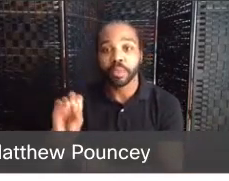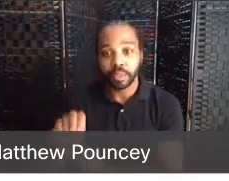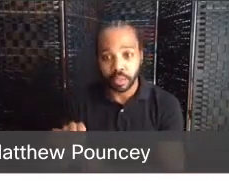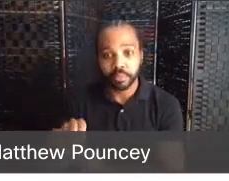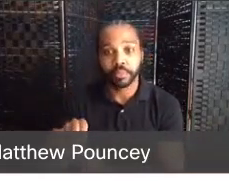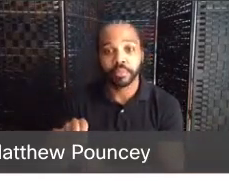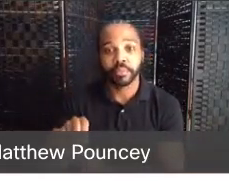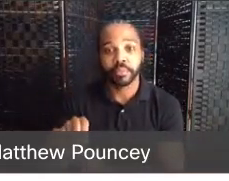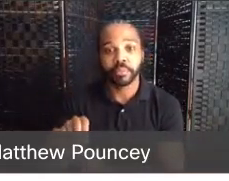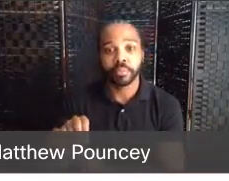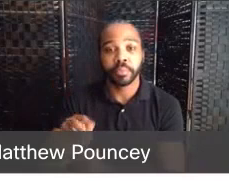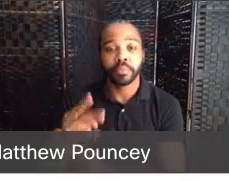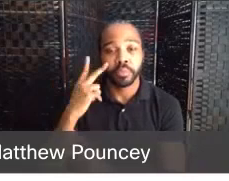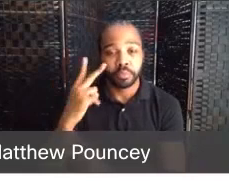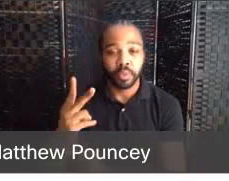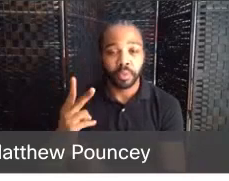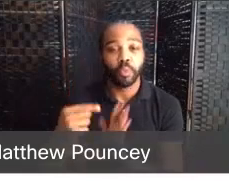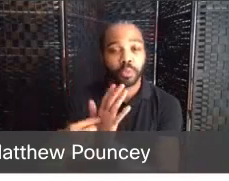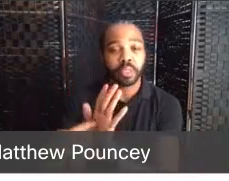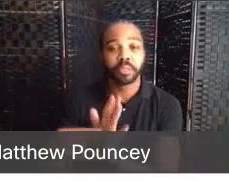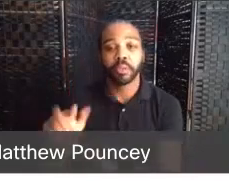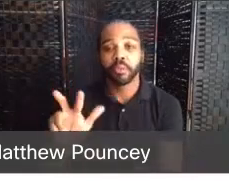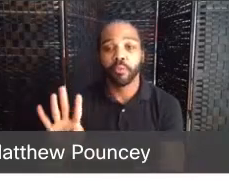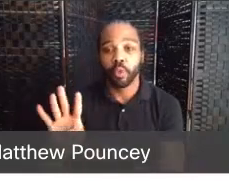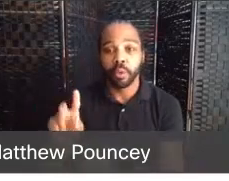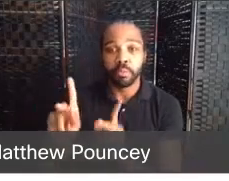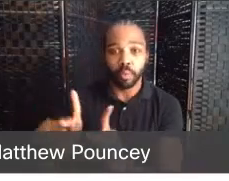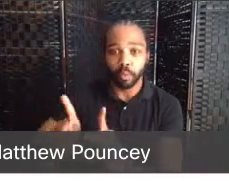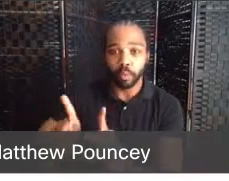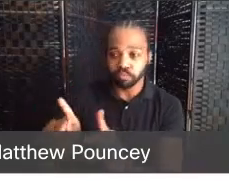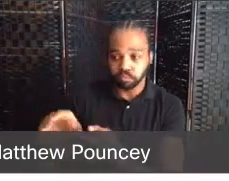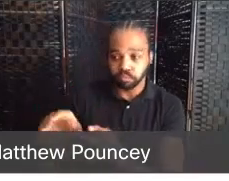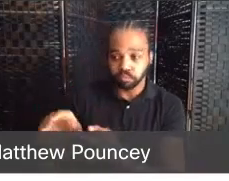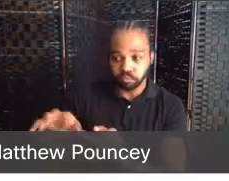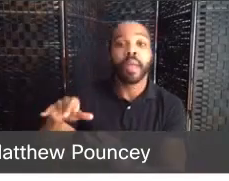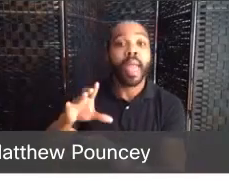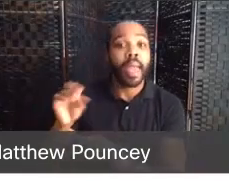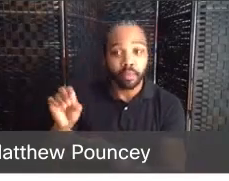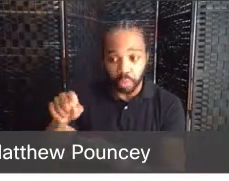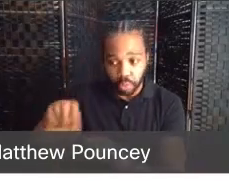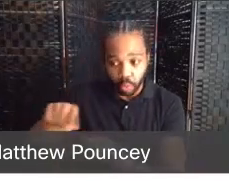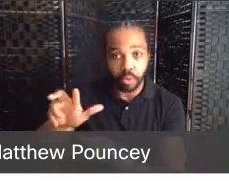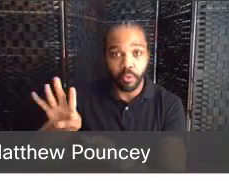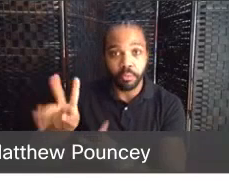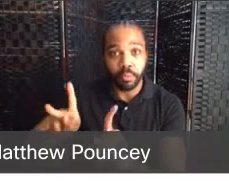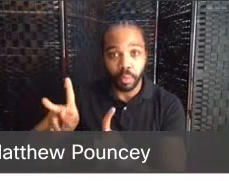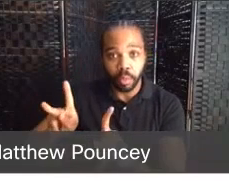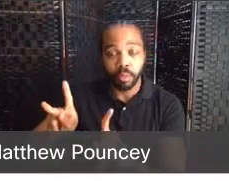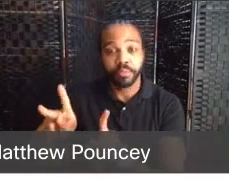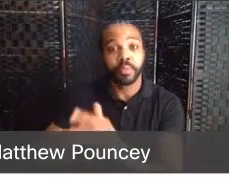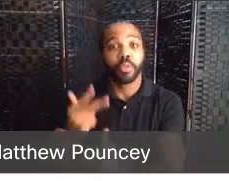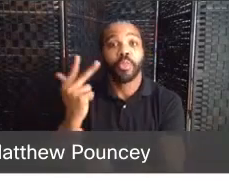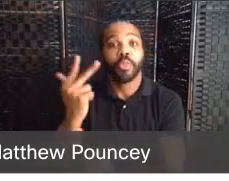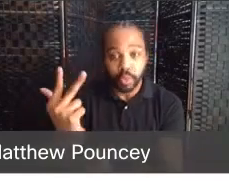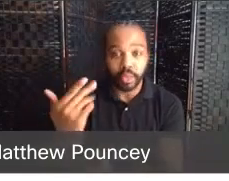representing 34 people. And of those 34 people, 3 have